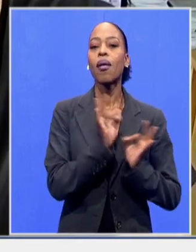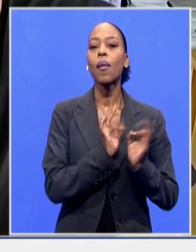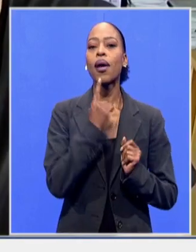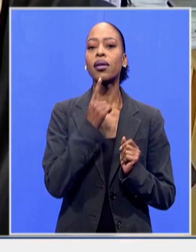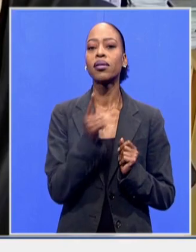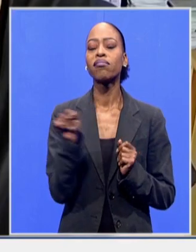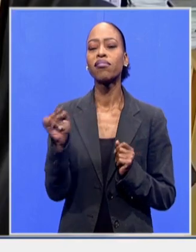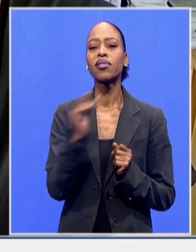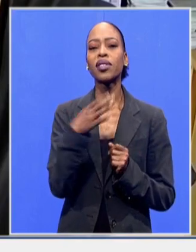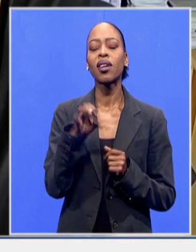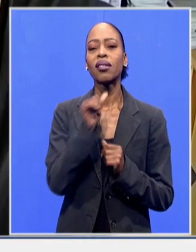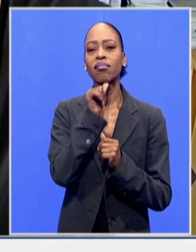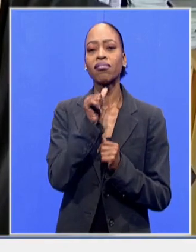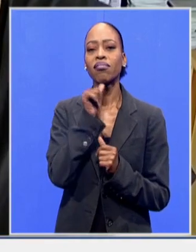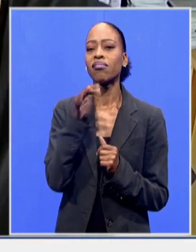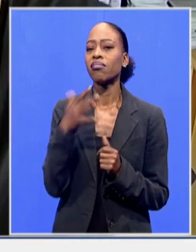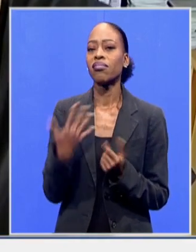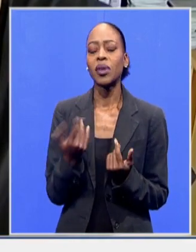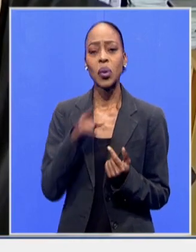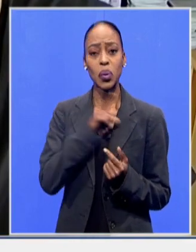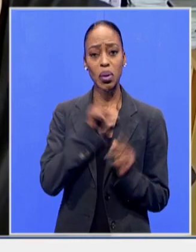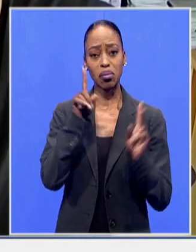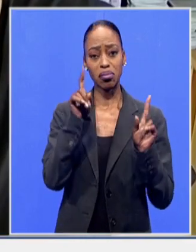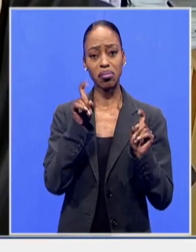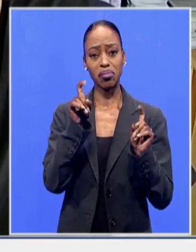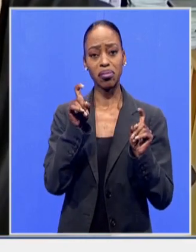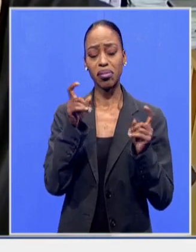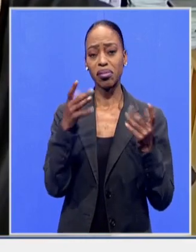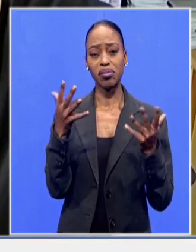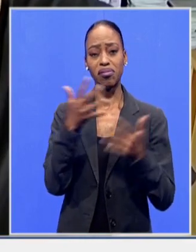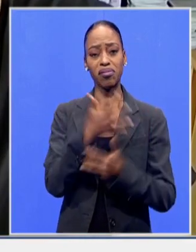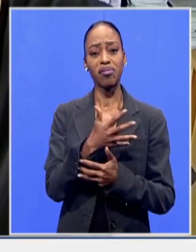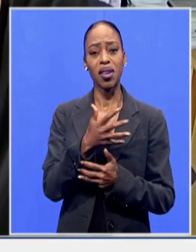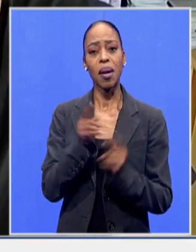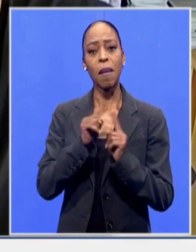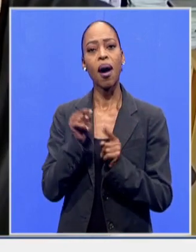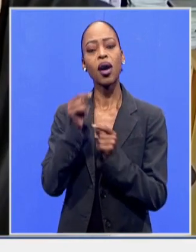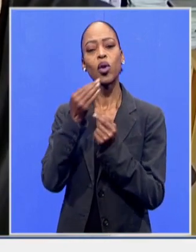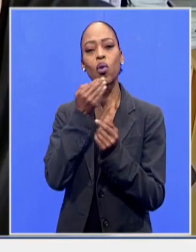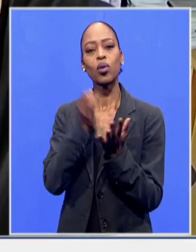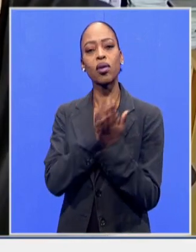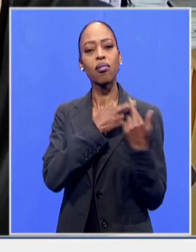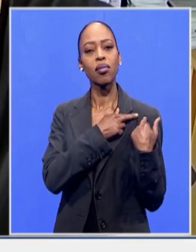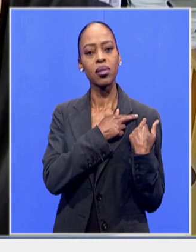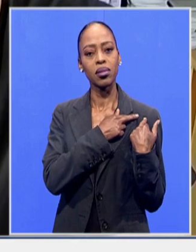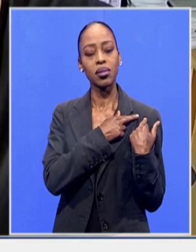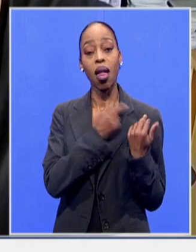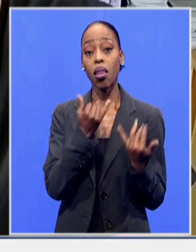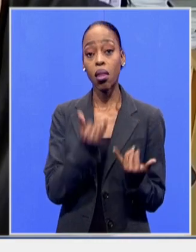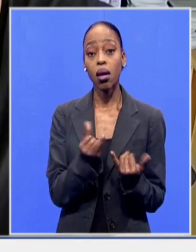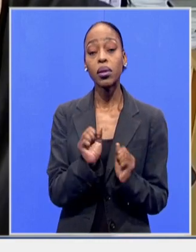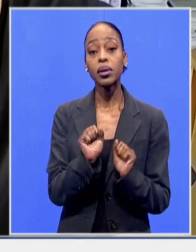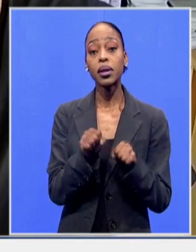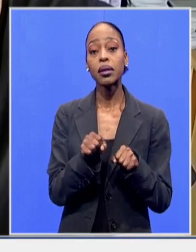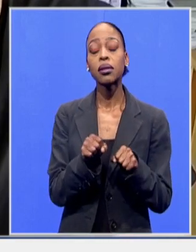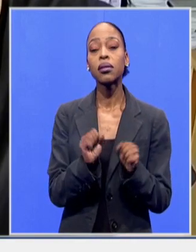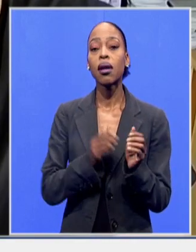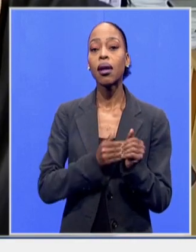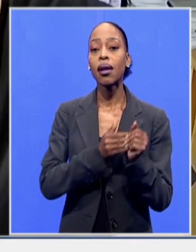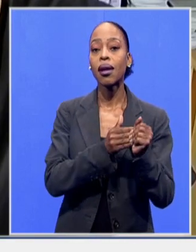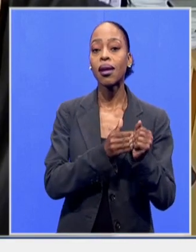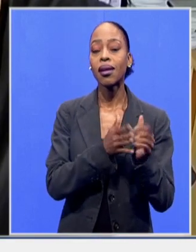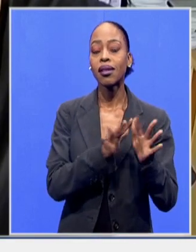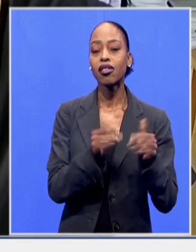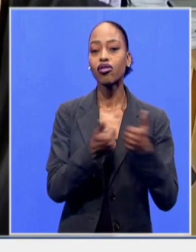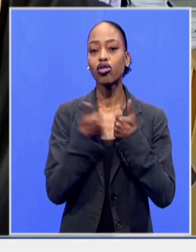care because her principals didn't care. But who do we point the finger at when we do have obviously a leadership challenge